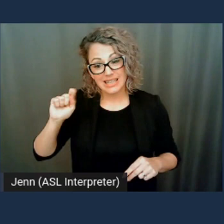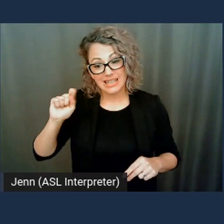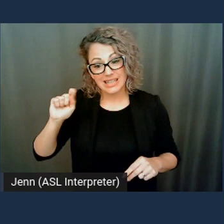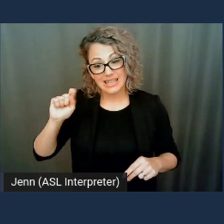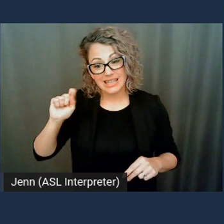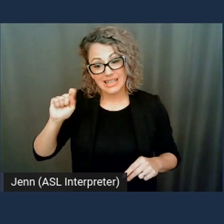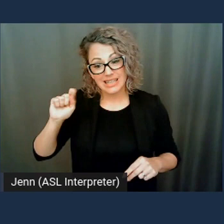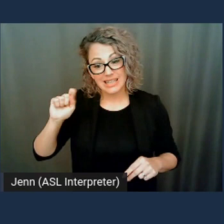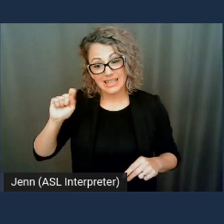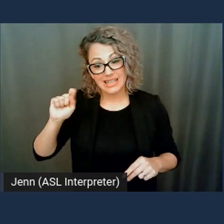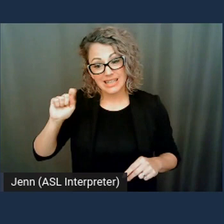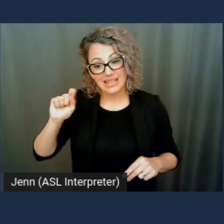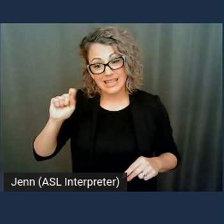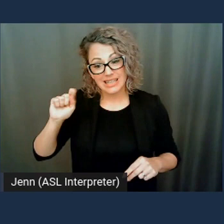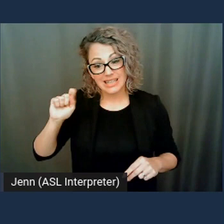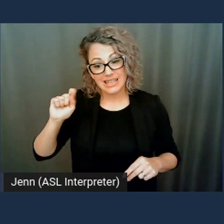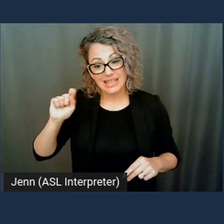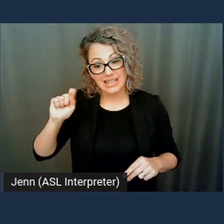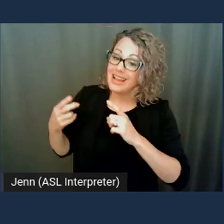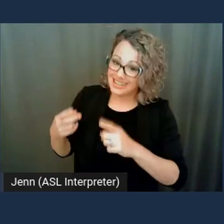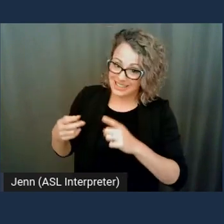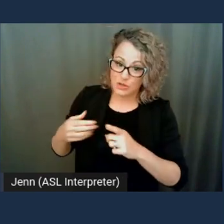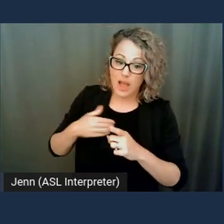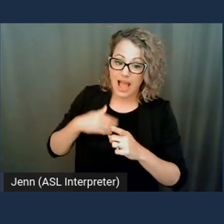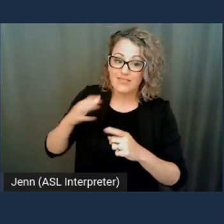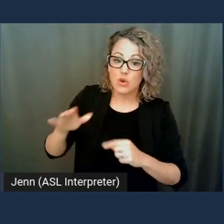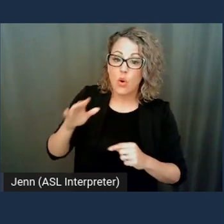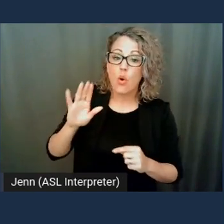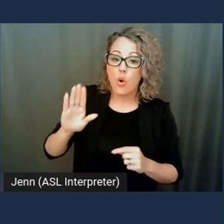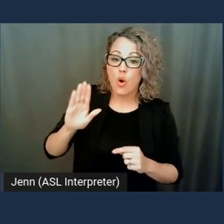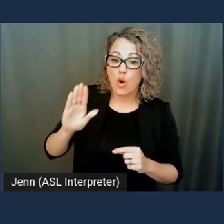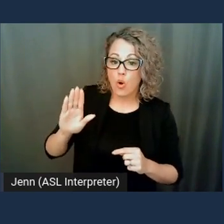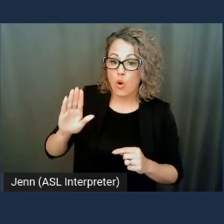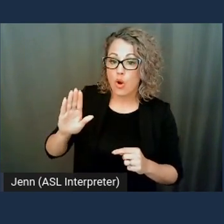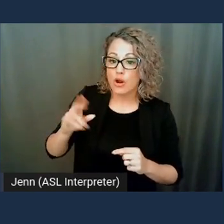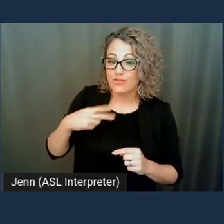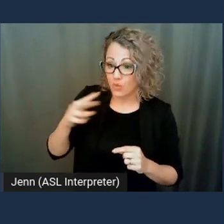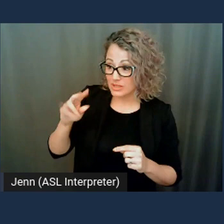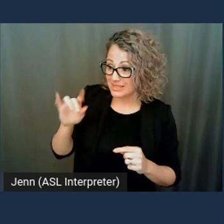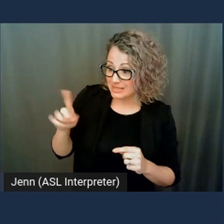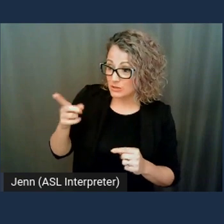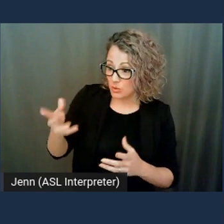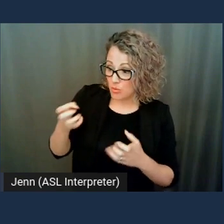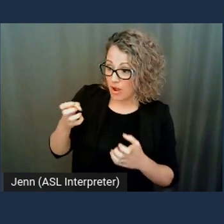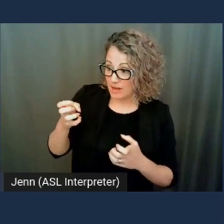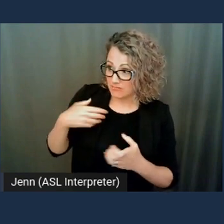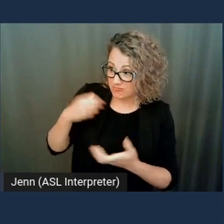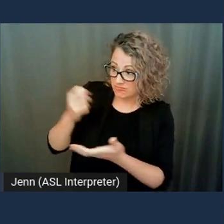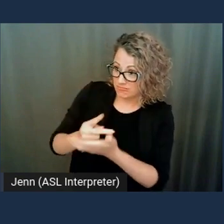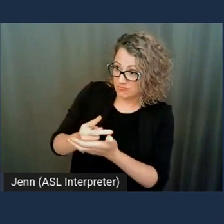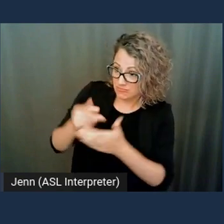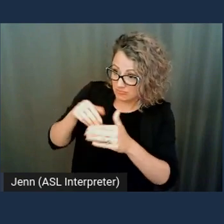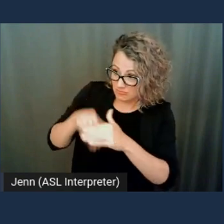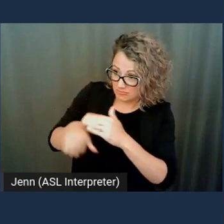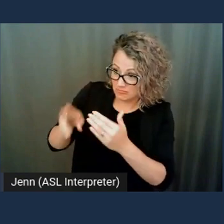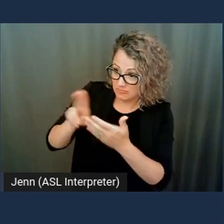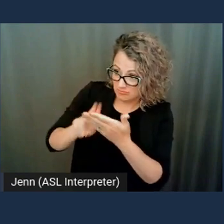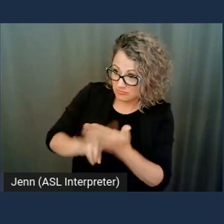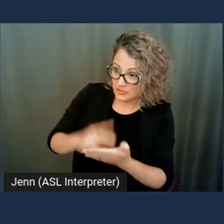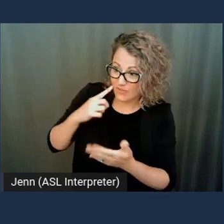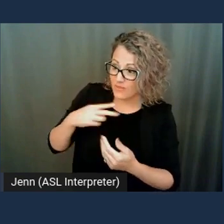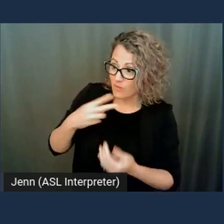Do you have your consent to enroll you into Voice ID? Yes, you do have my consent to enroll into Voice